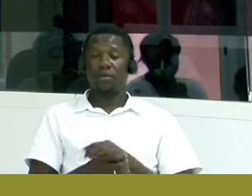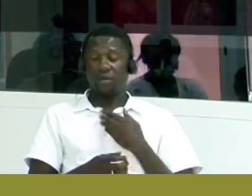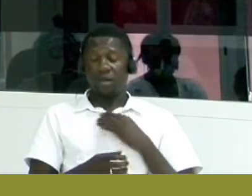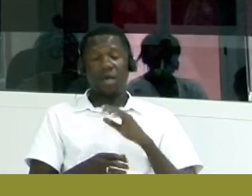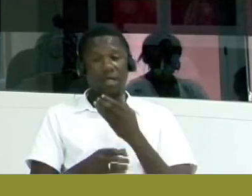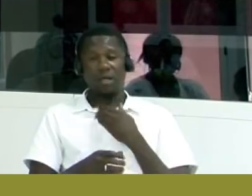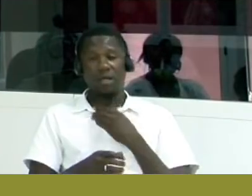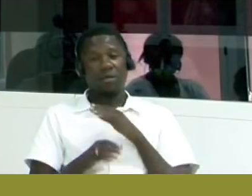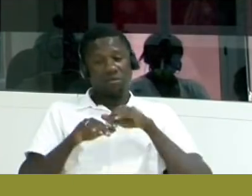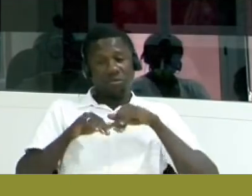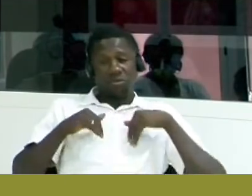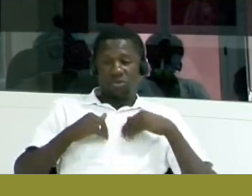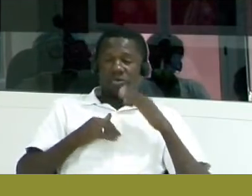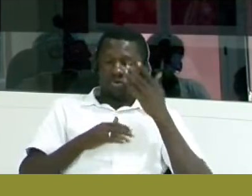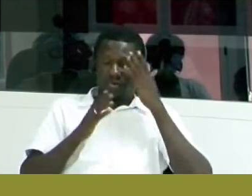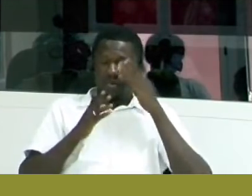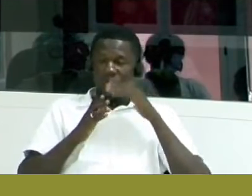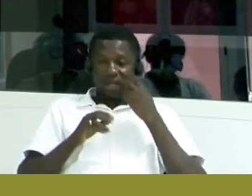trouble. I can see trouble coming.